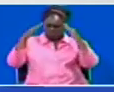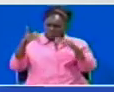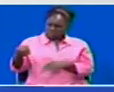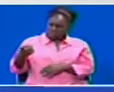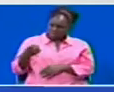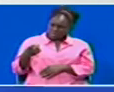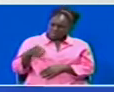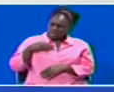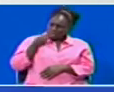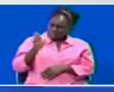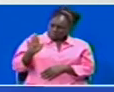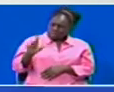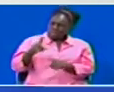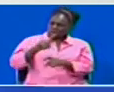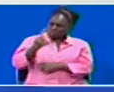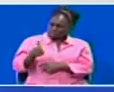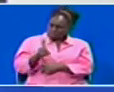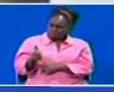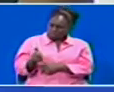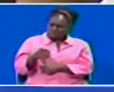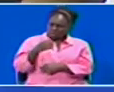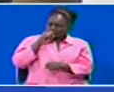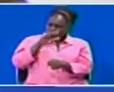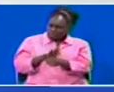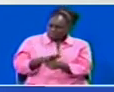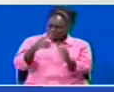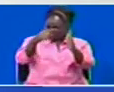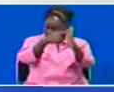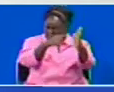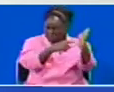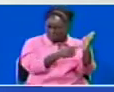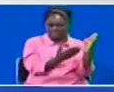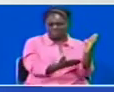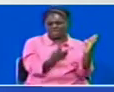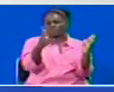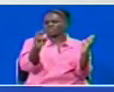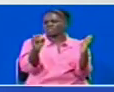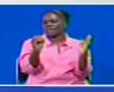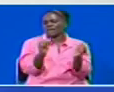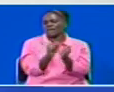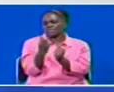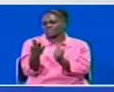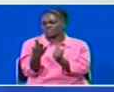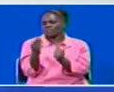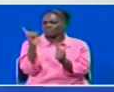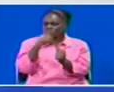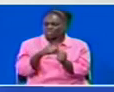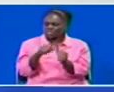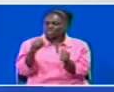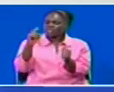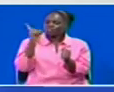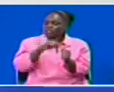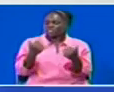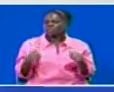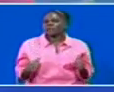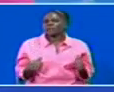demand answers from their leaders. We have been given promises. We were given promises in 2013. Have you delivered? If you haven't, why should we believe anything